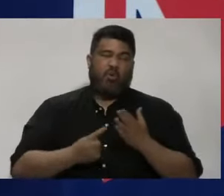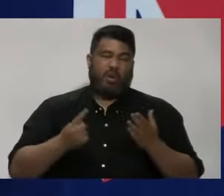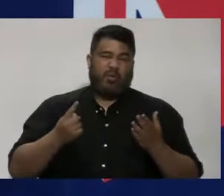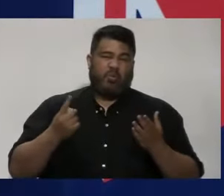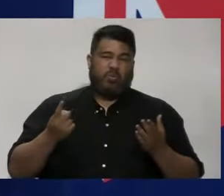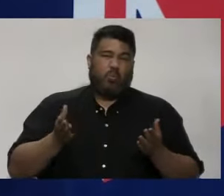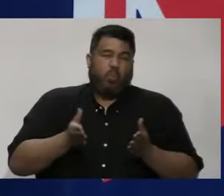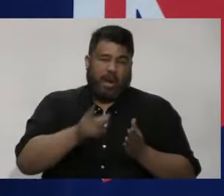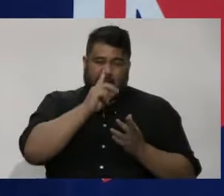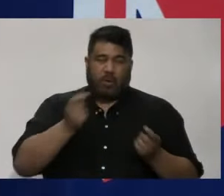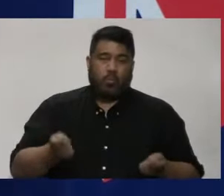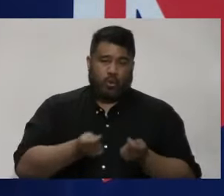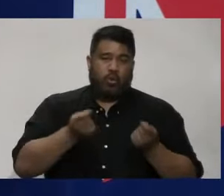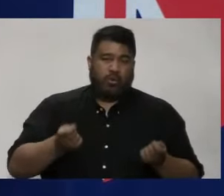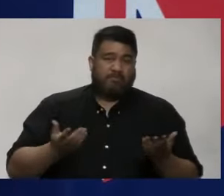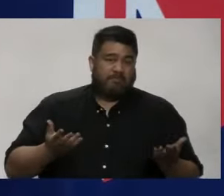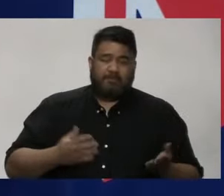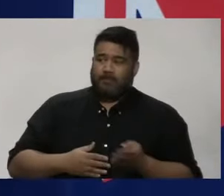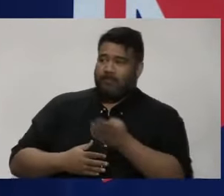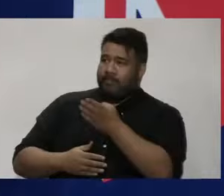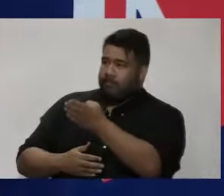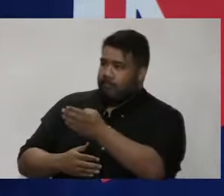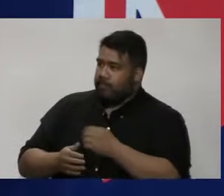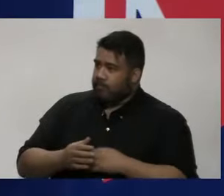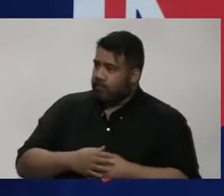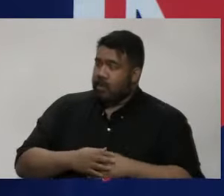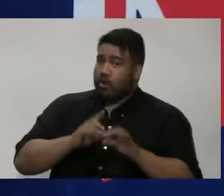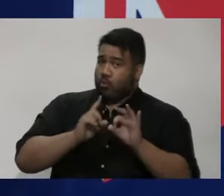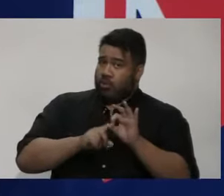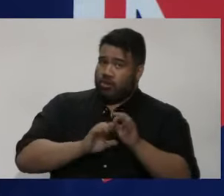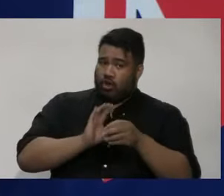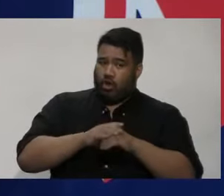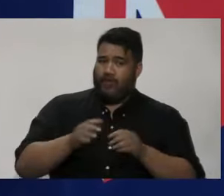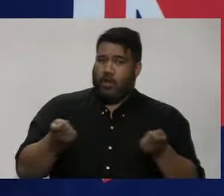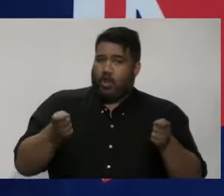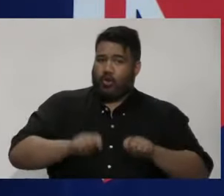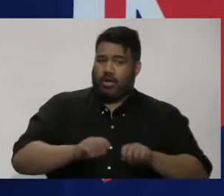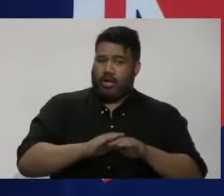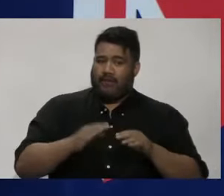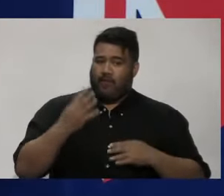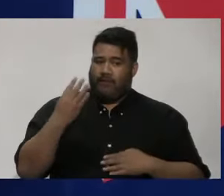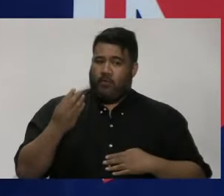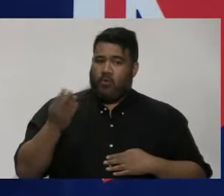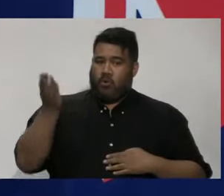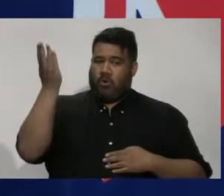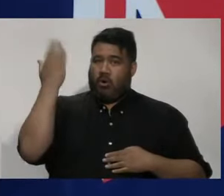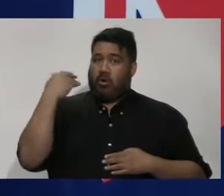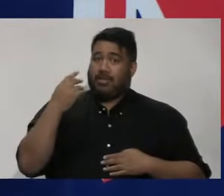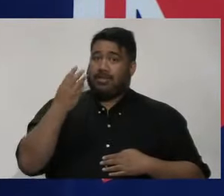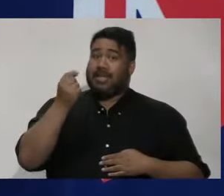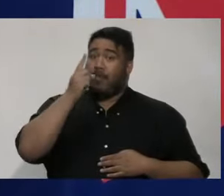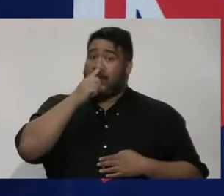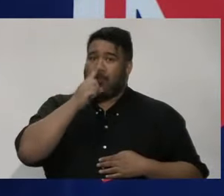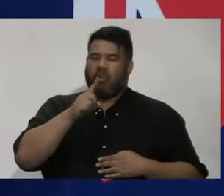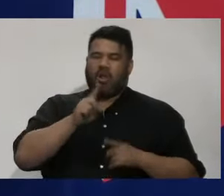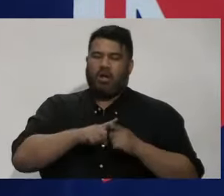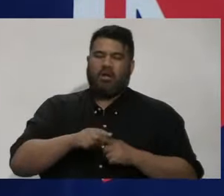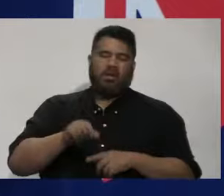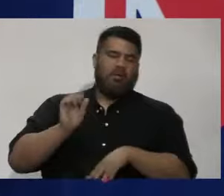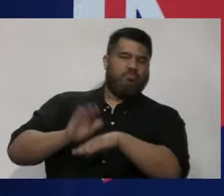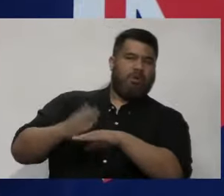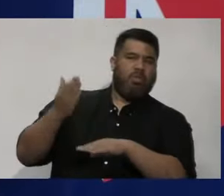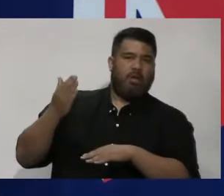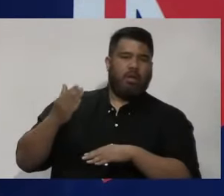of vigilantism during lockdown level 4. Are you concerned that the public might try and enforce the mask wearing